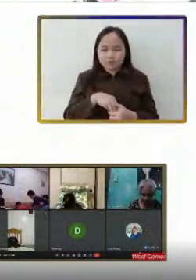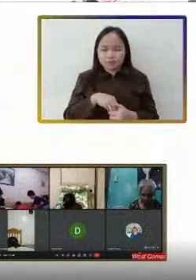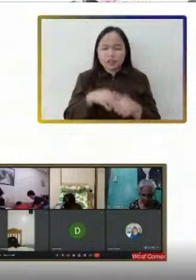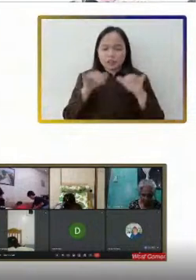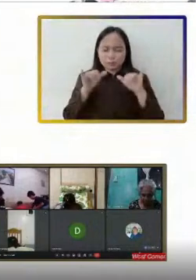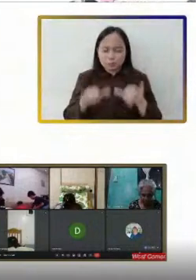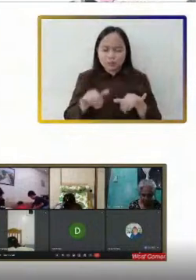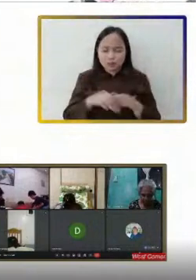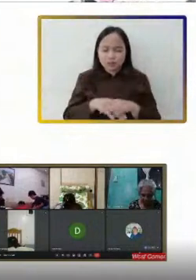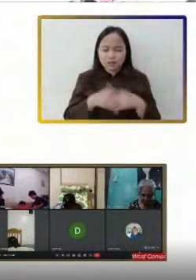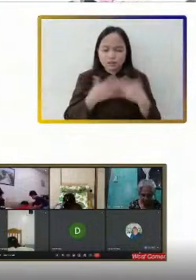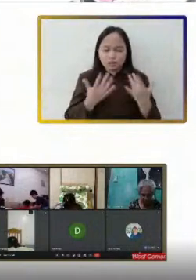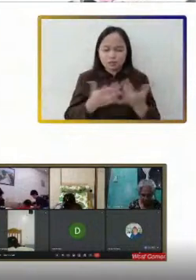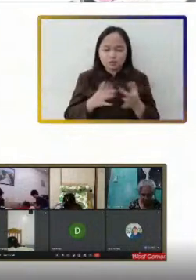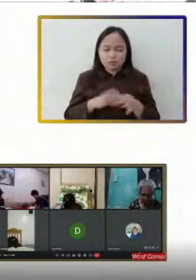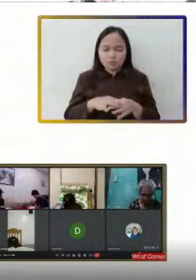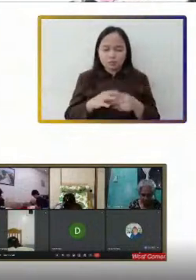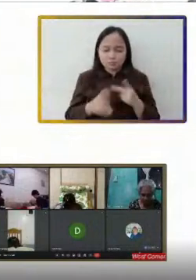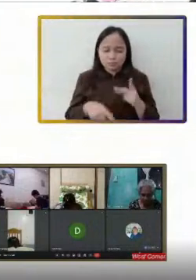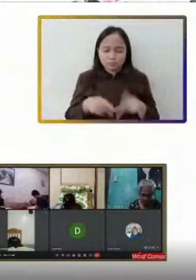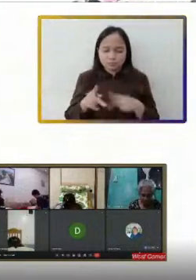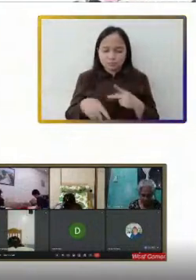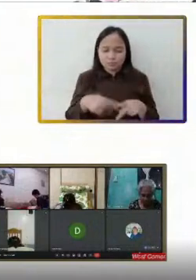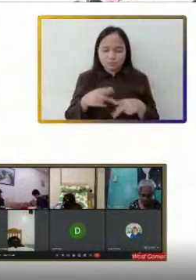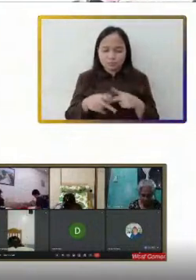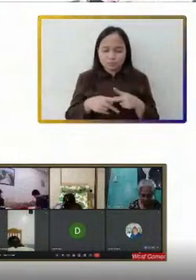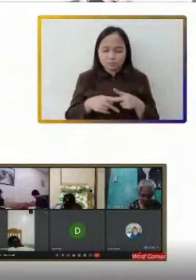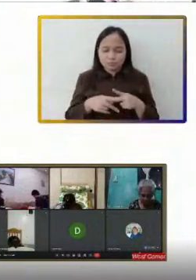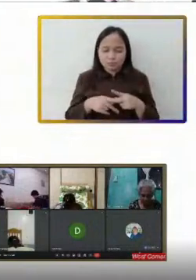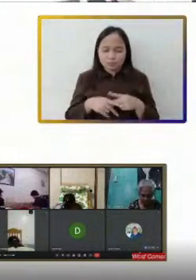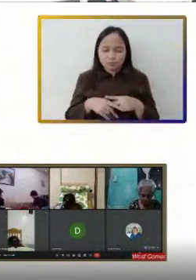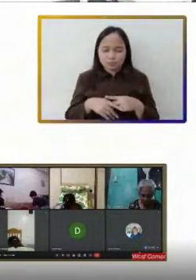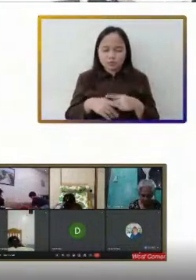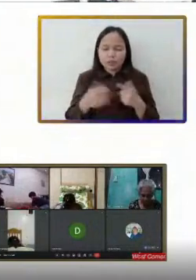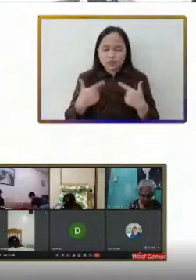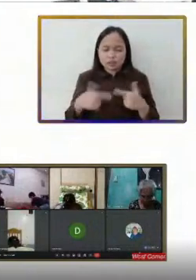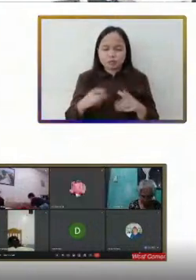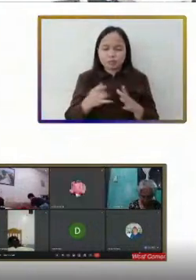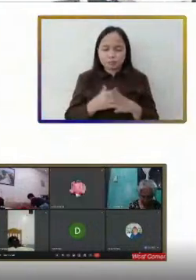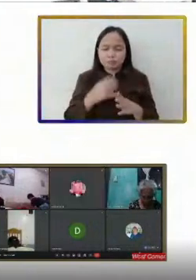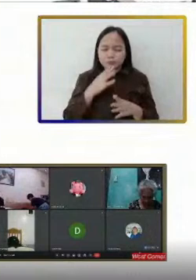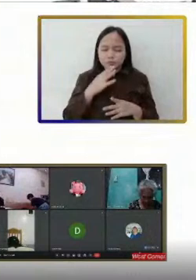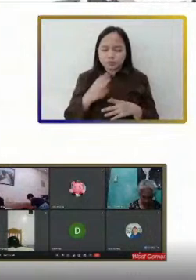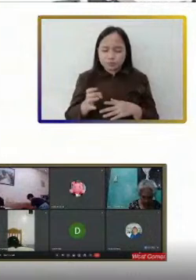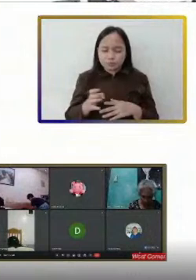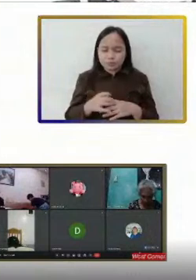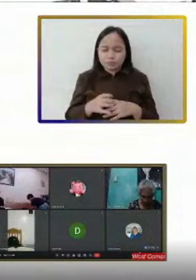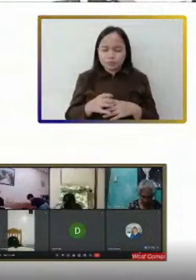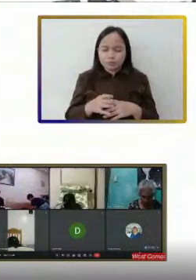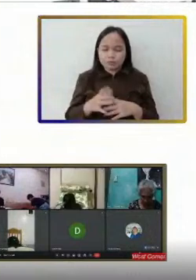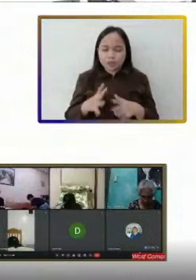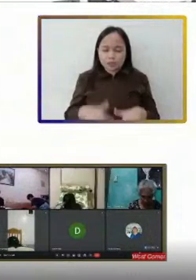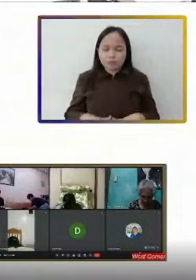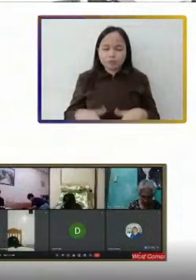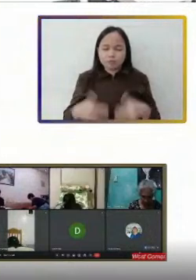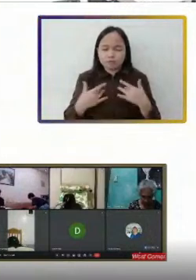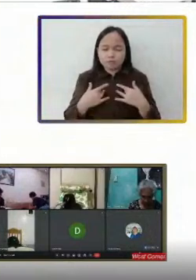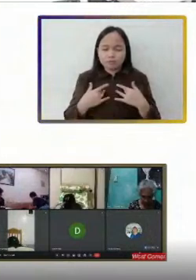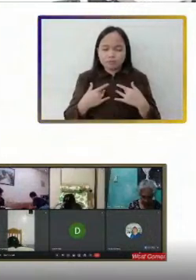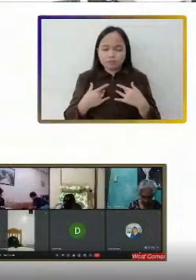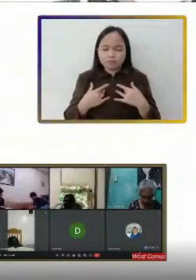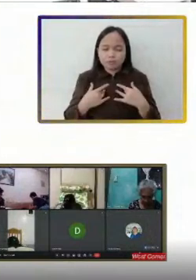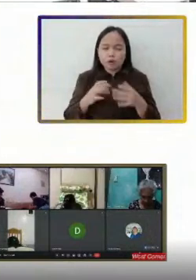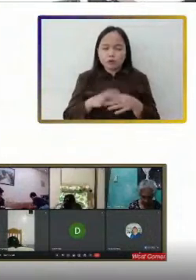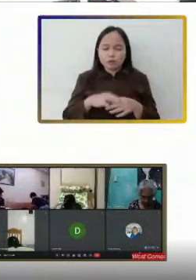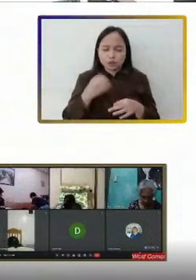remain in the hearts of your people, O God. And let it be the light